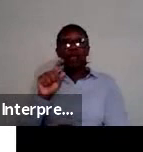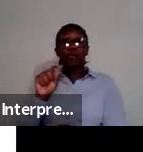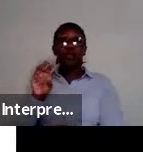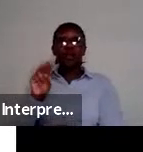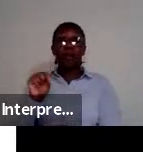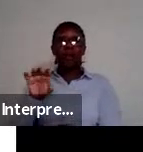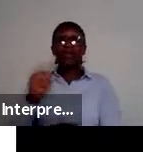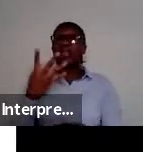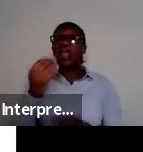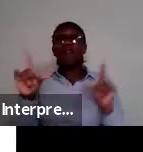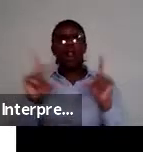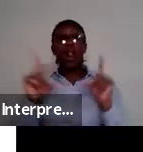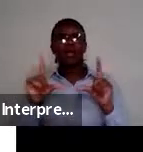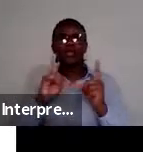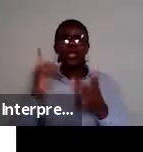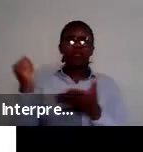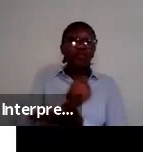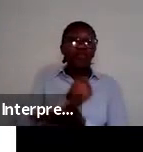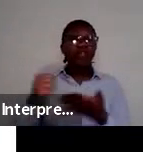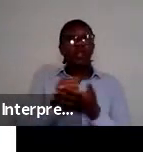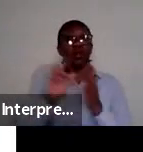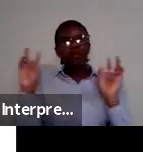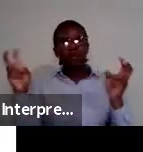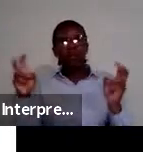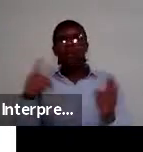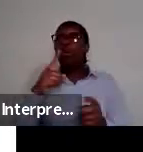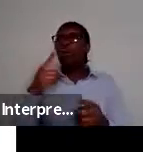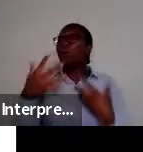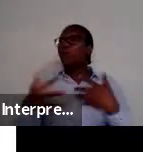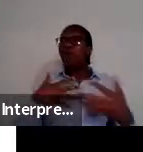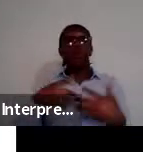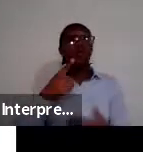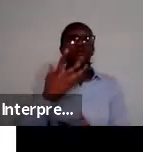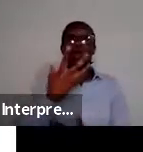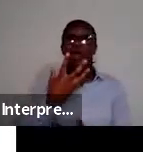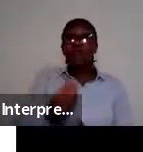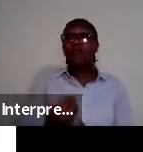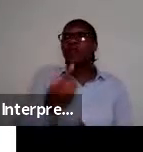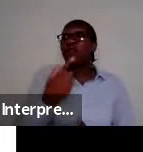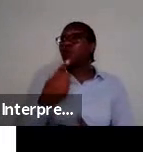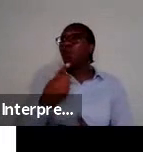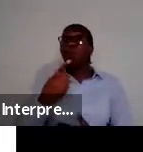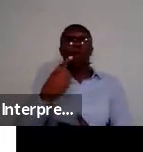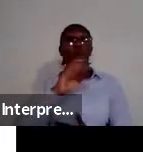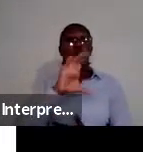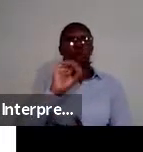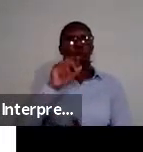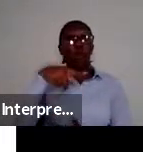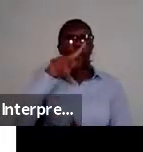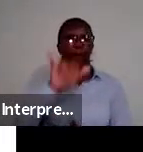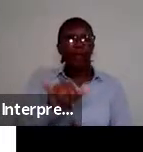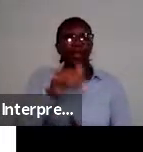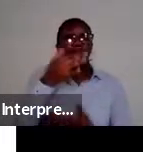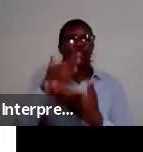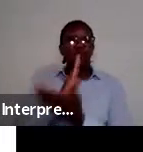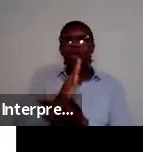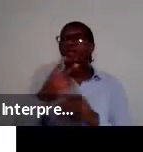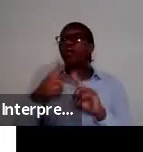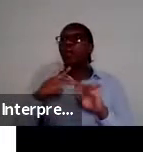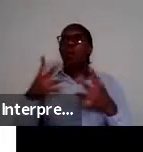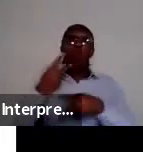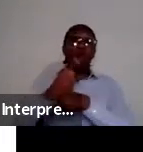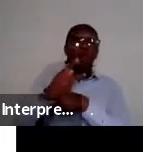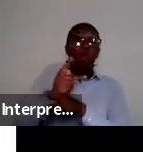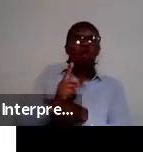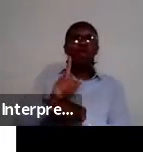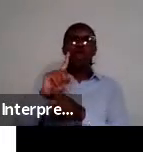and Registration, where if you have got a copyright, as well as the goods that you are supposed to be